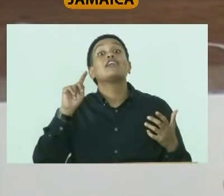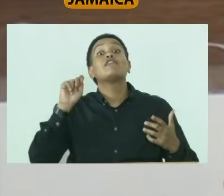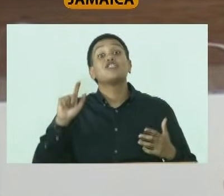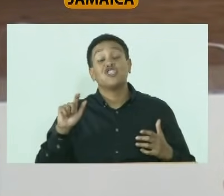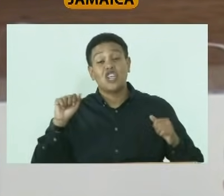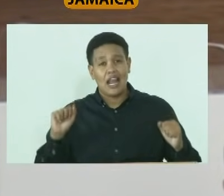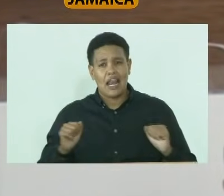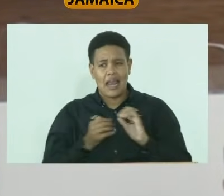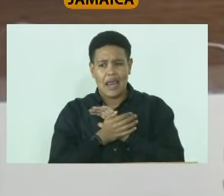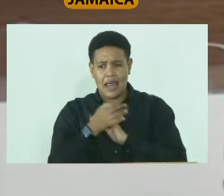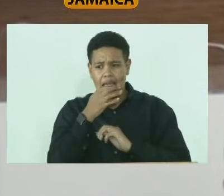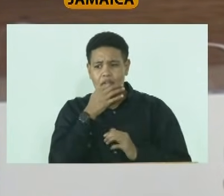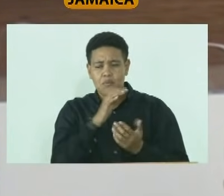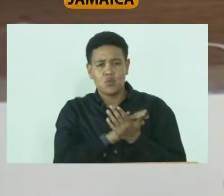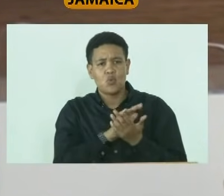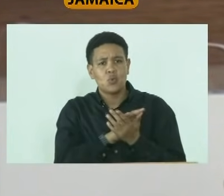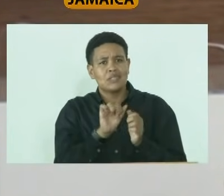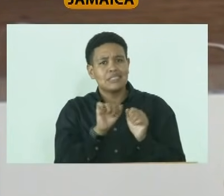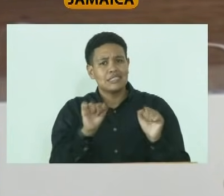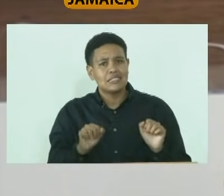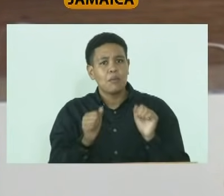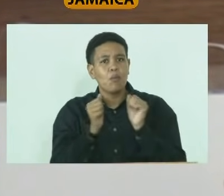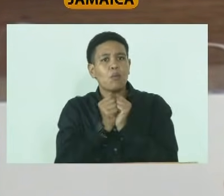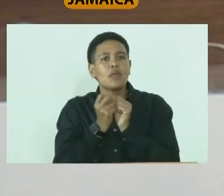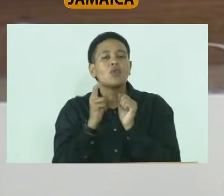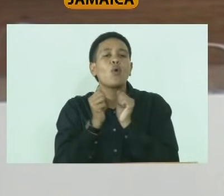system with or without COVID-19.